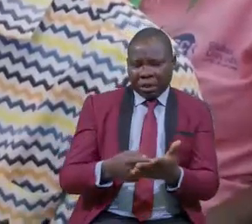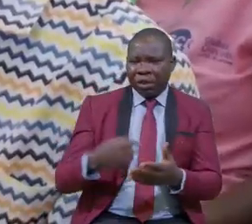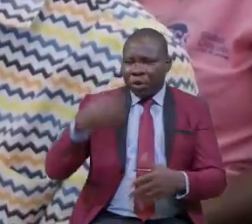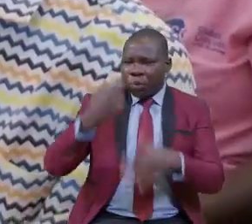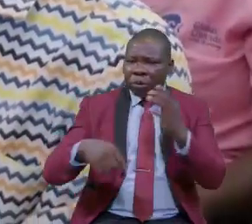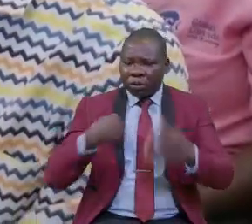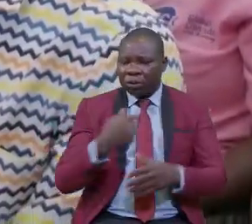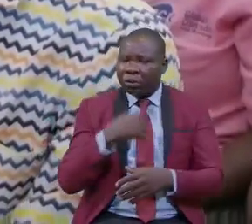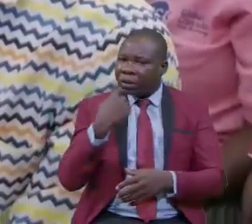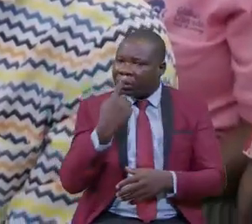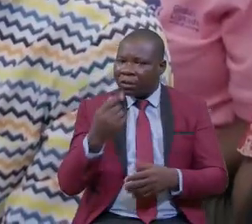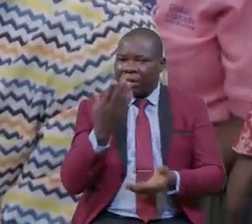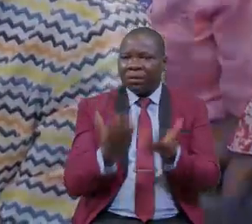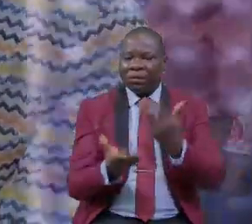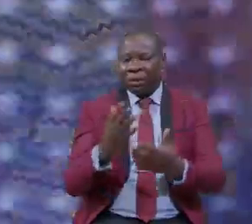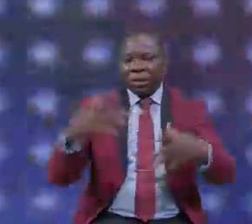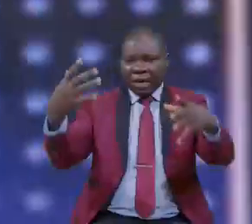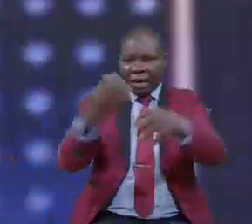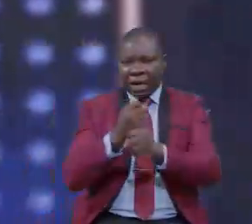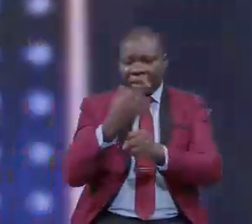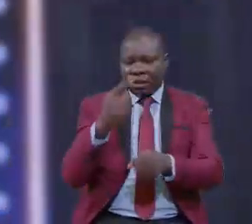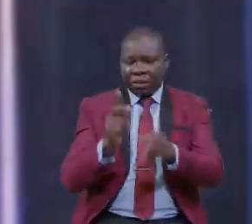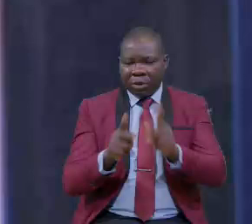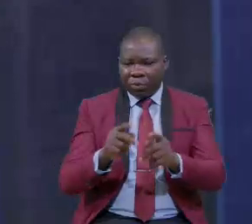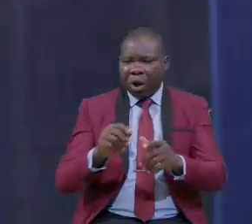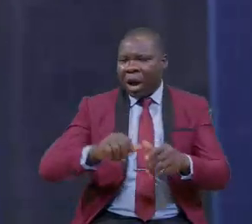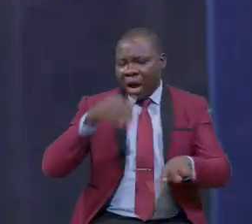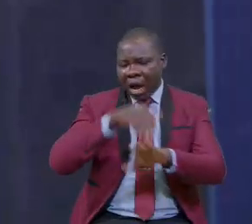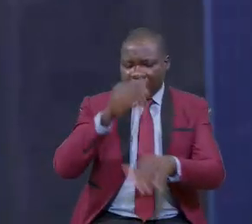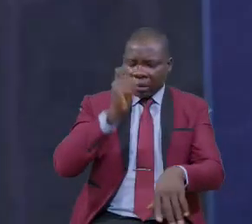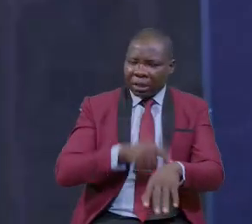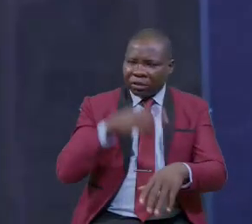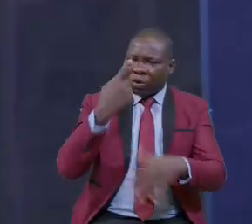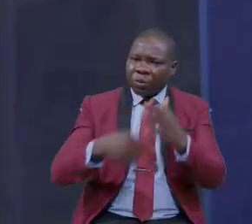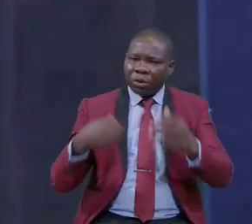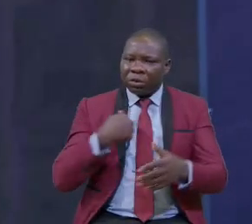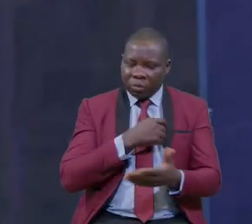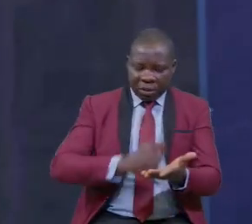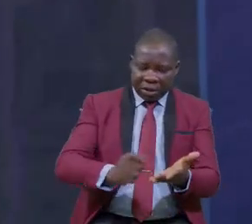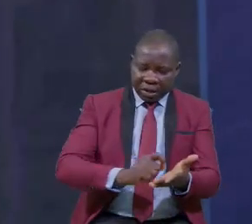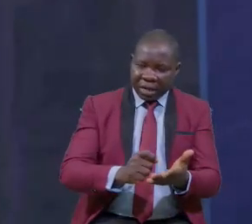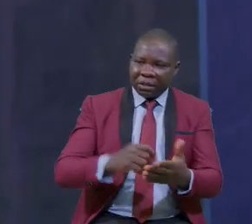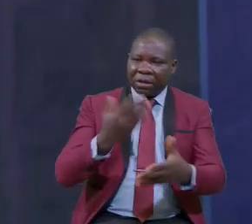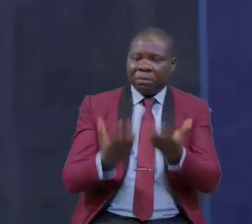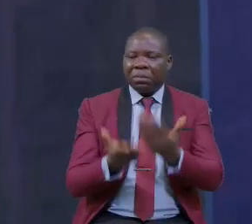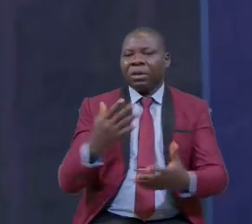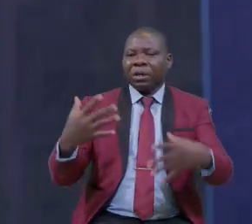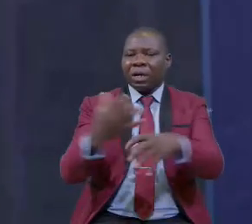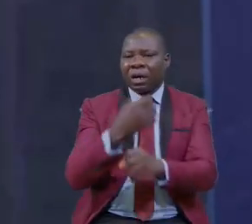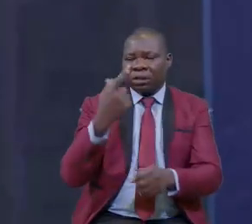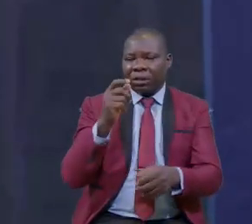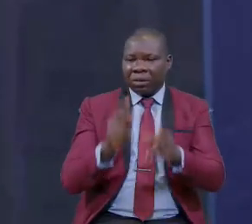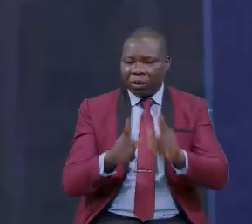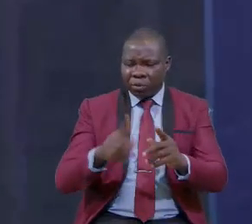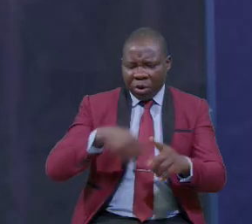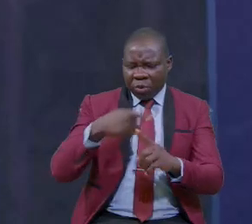ground, they were all convicted and they went away one by one. And so Jesus said